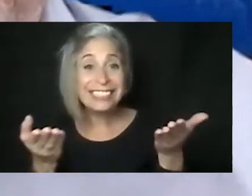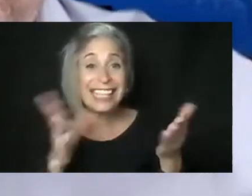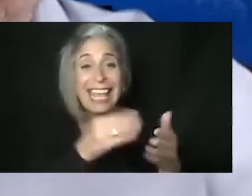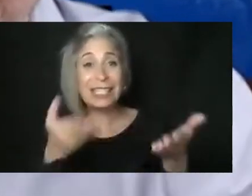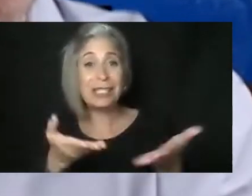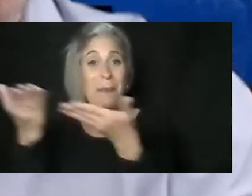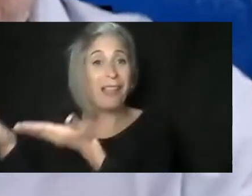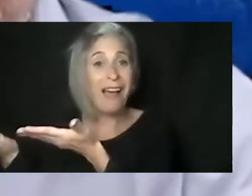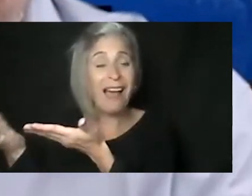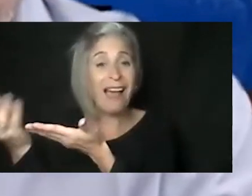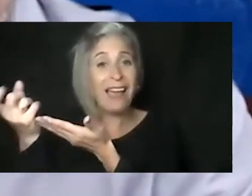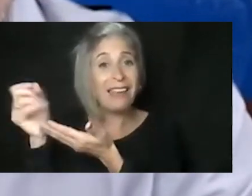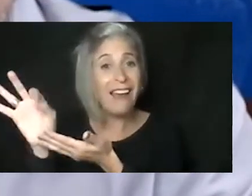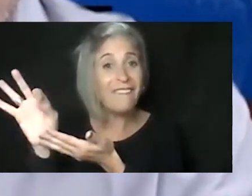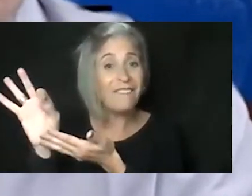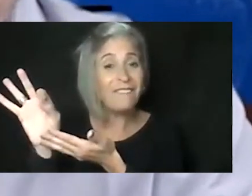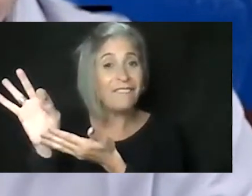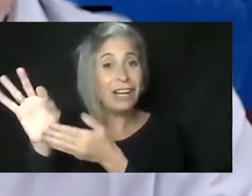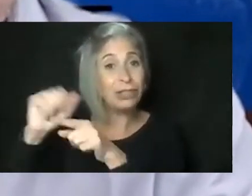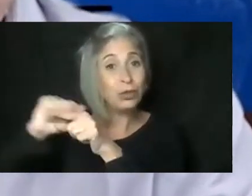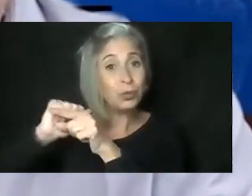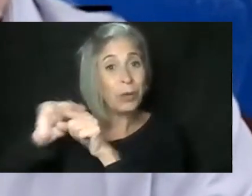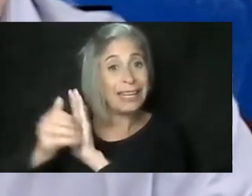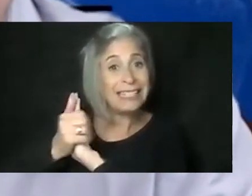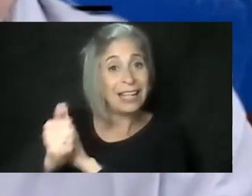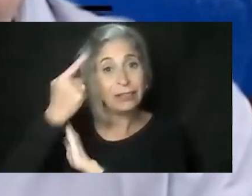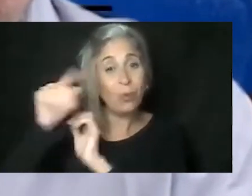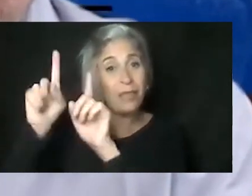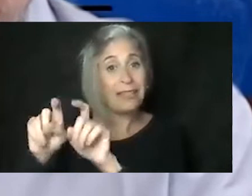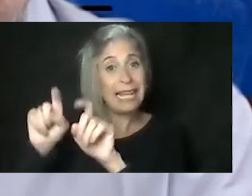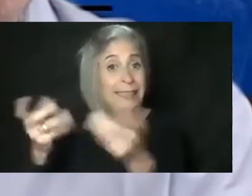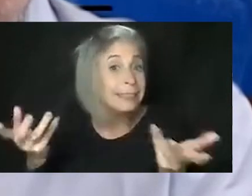supply of trained talent to do the testing?